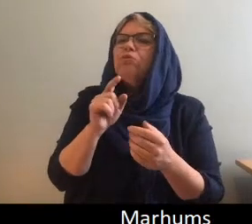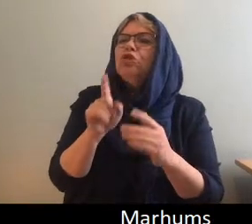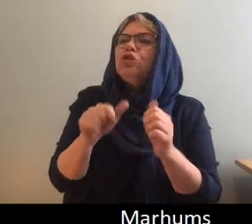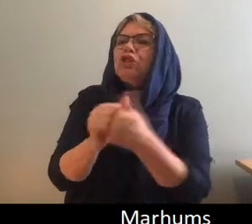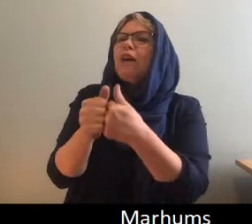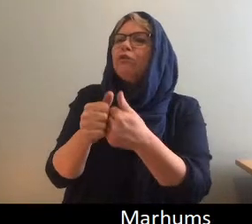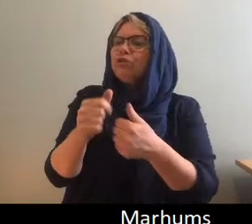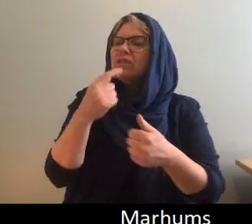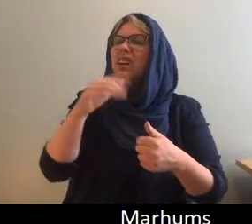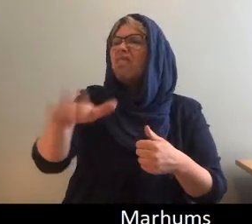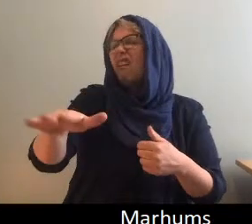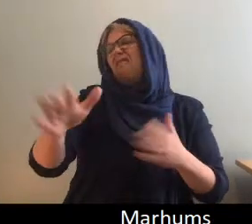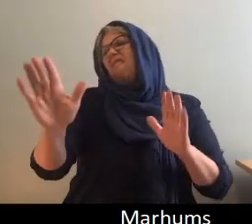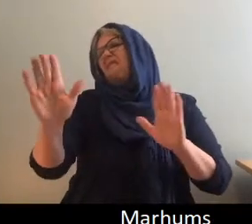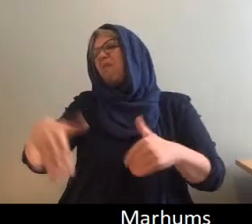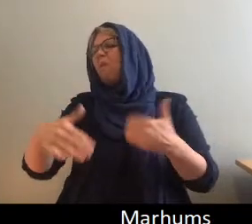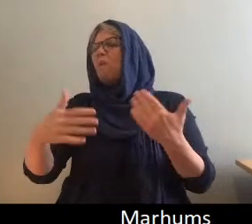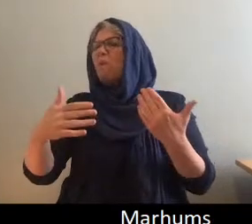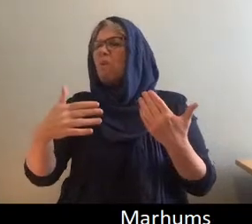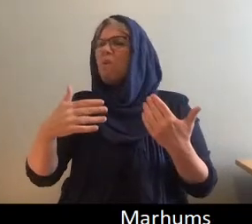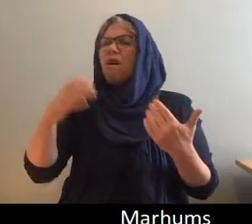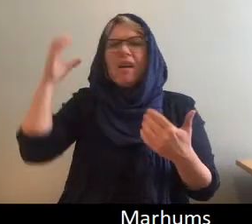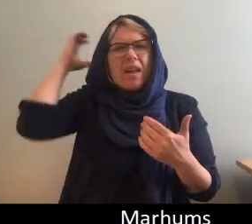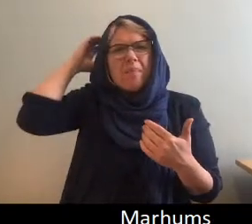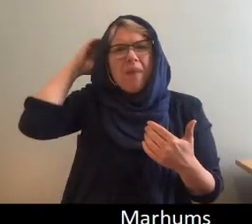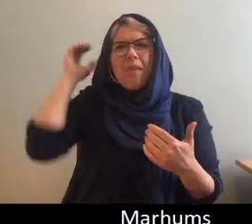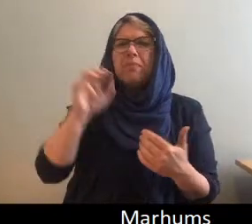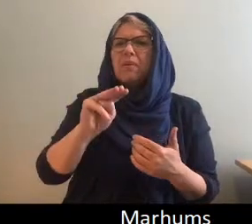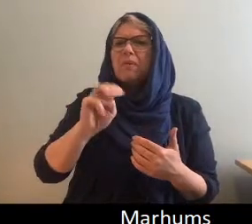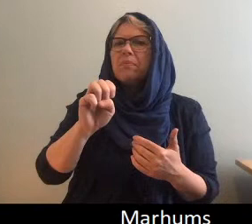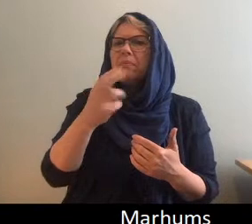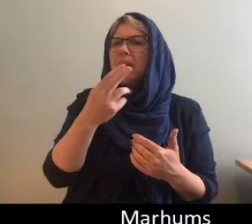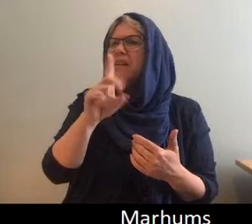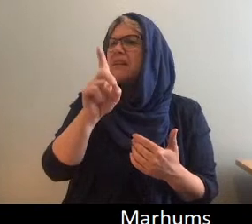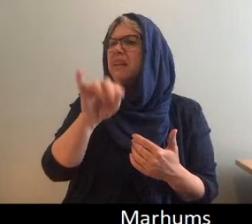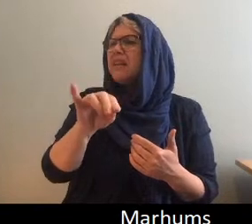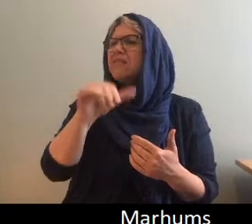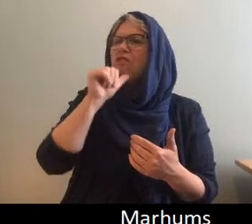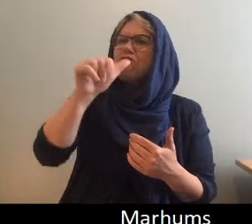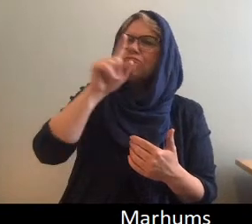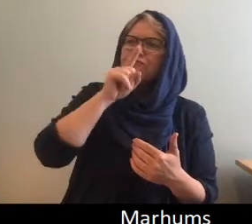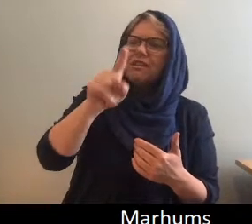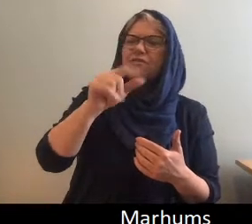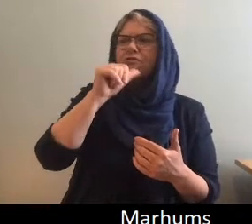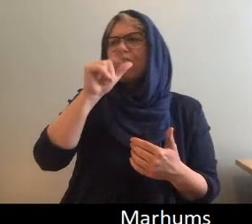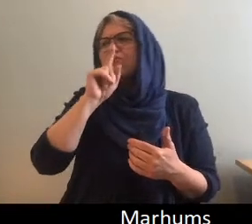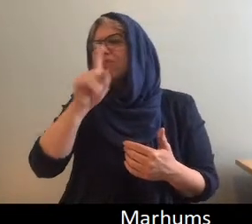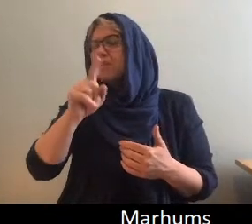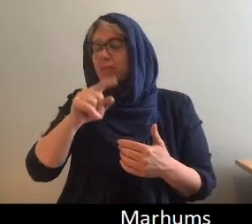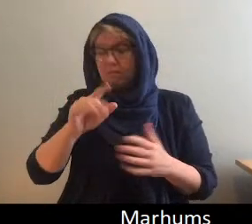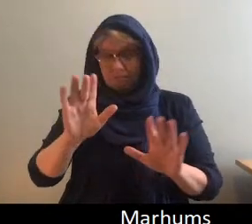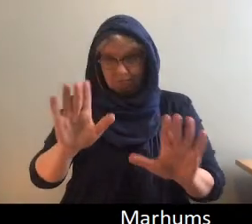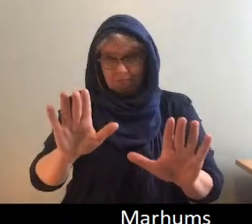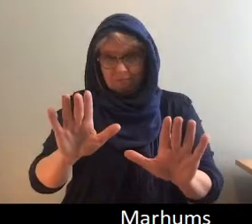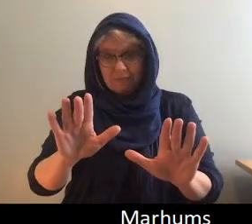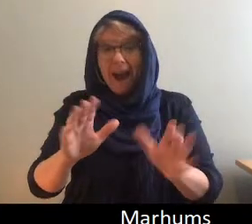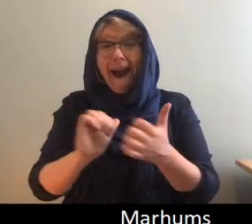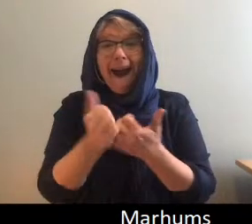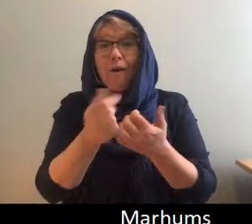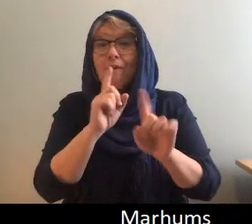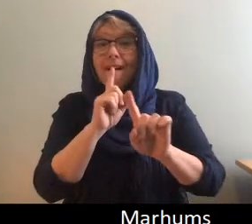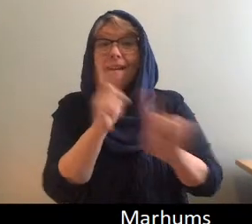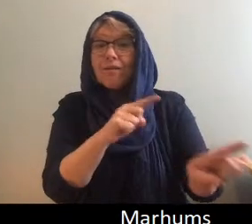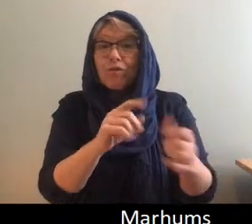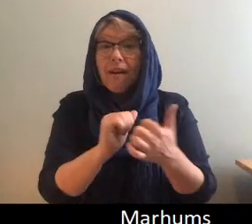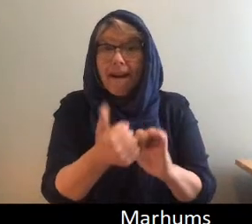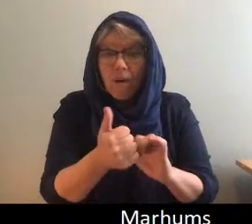descending with the orders of Allah. To whom are they going to? To whom are they going? Are they coming to my house or your house? You